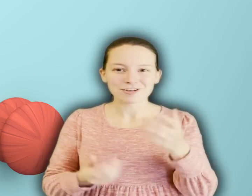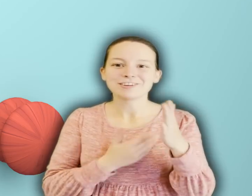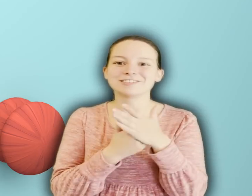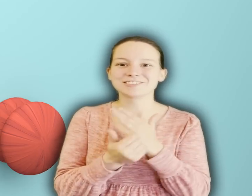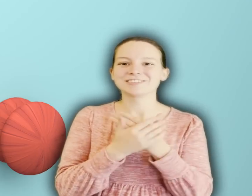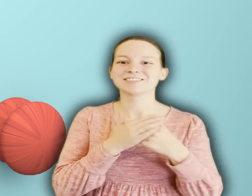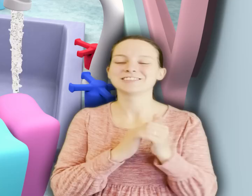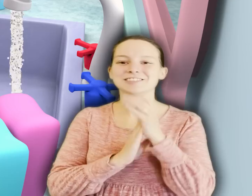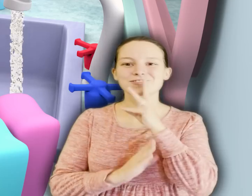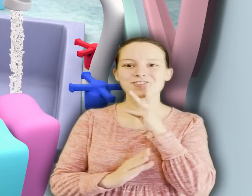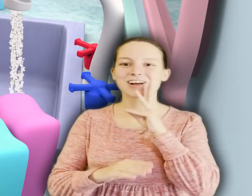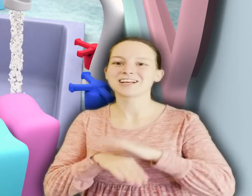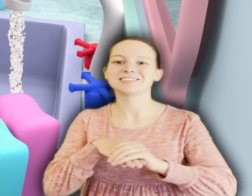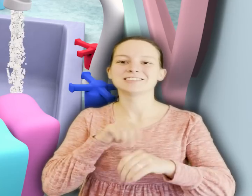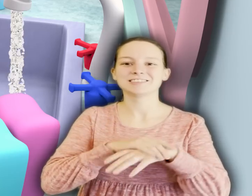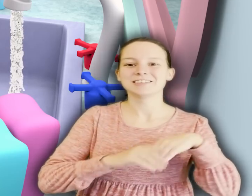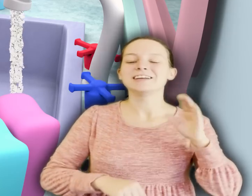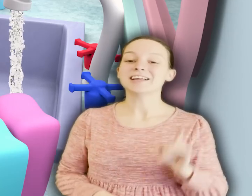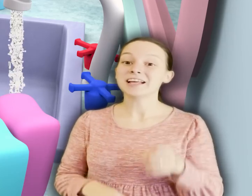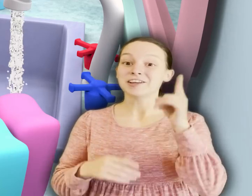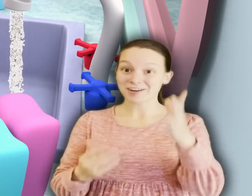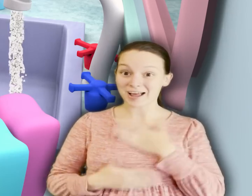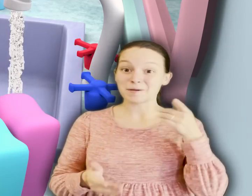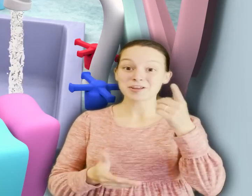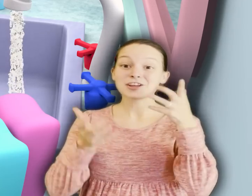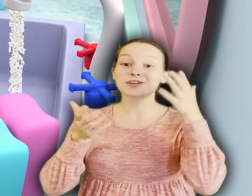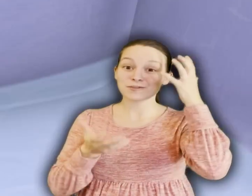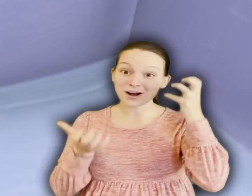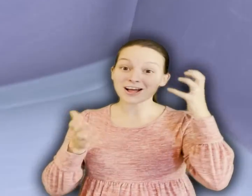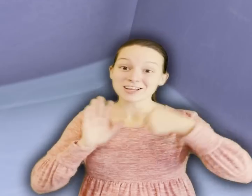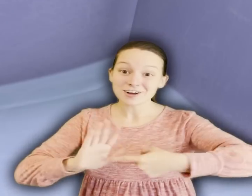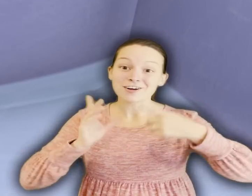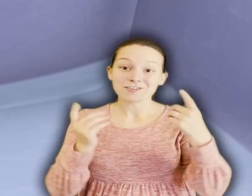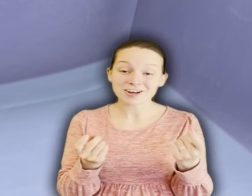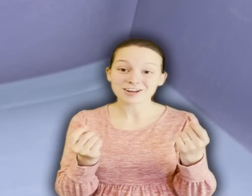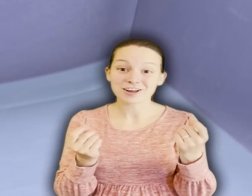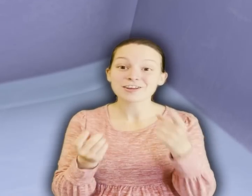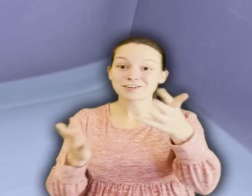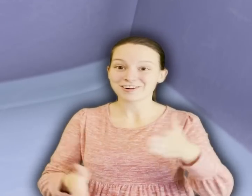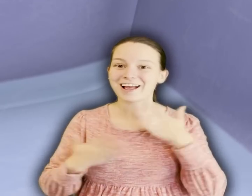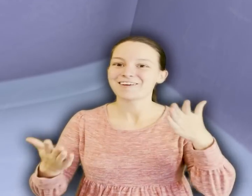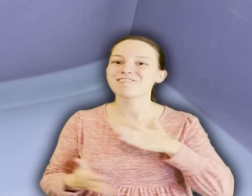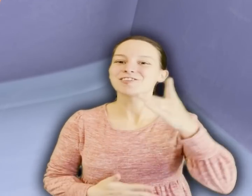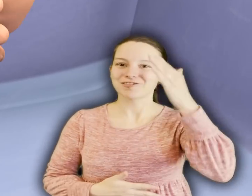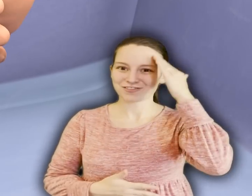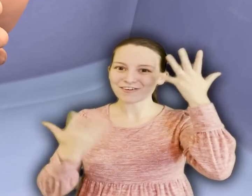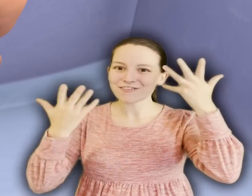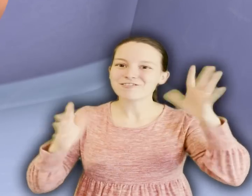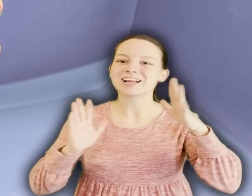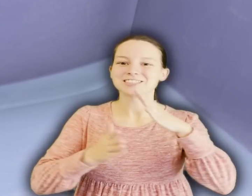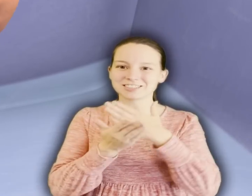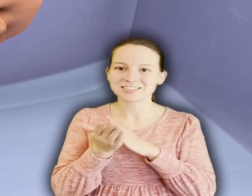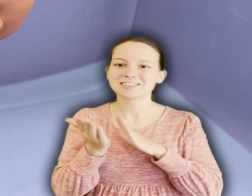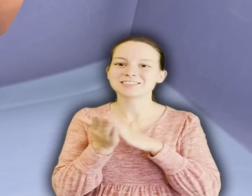it well if you're happy and you know it and you really want to show know it if you're happy and you know it rinse